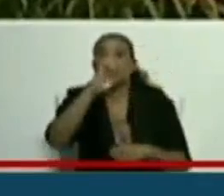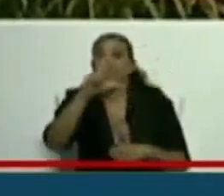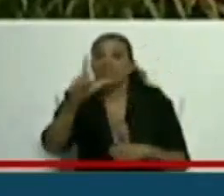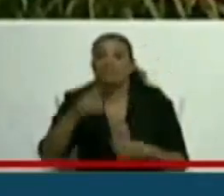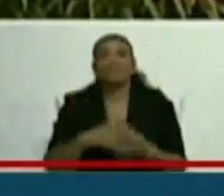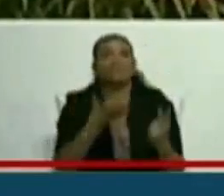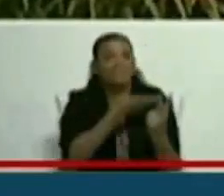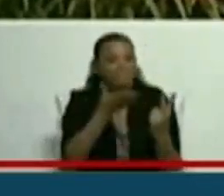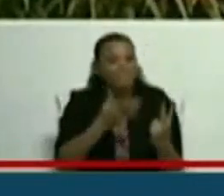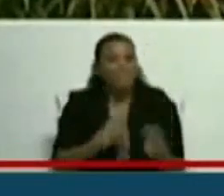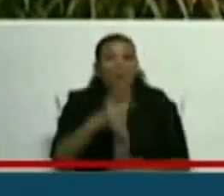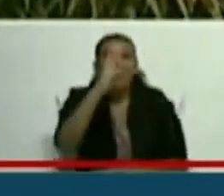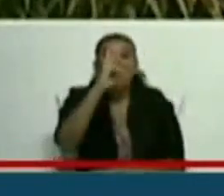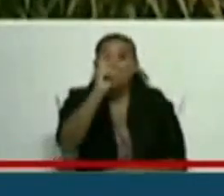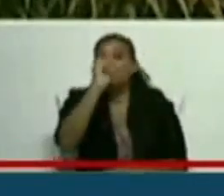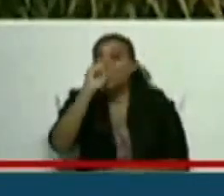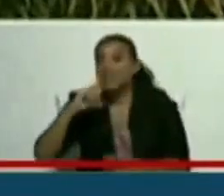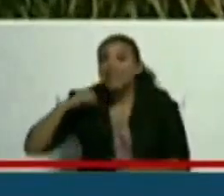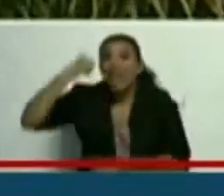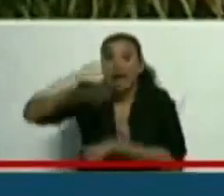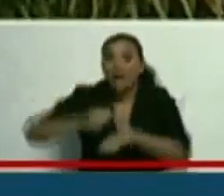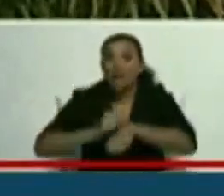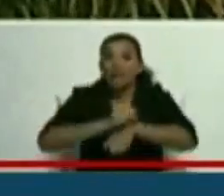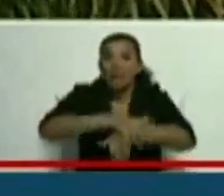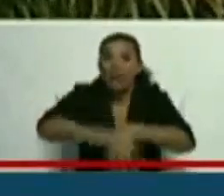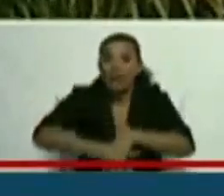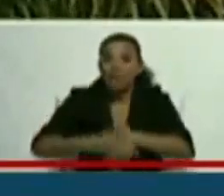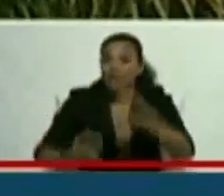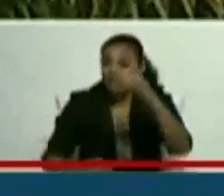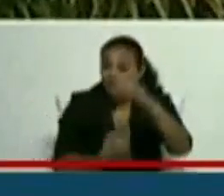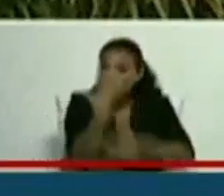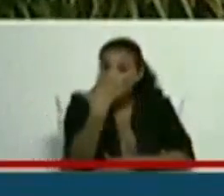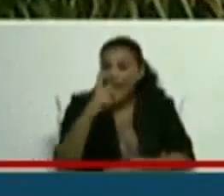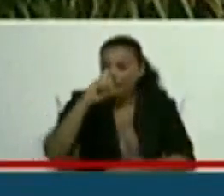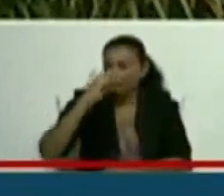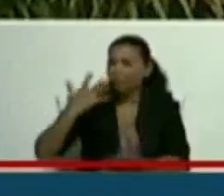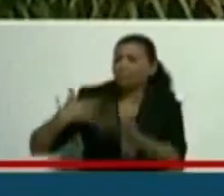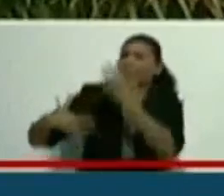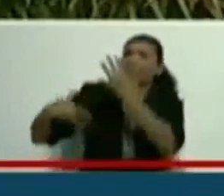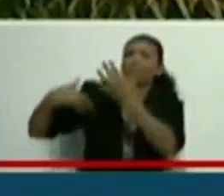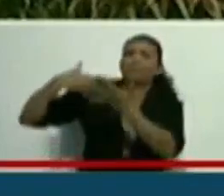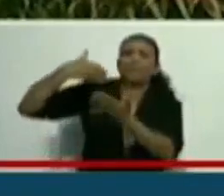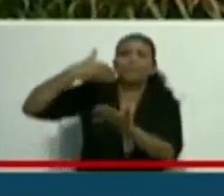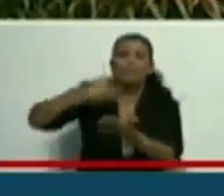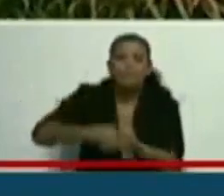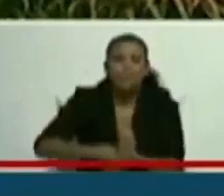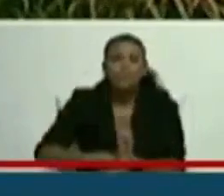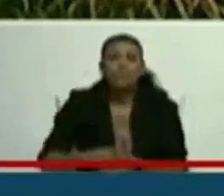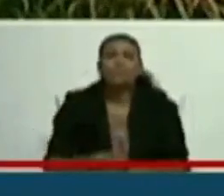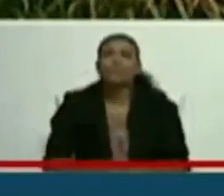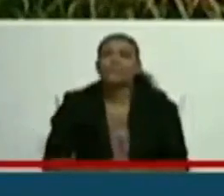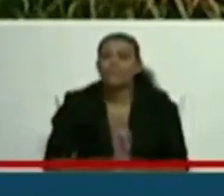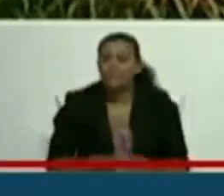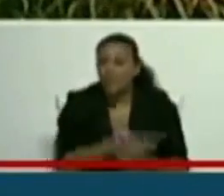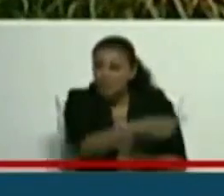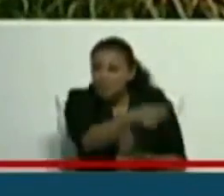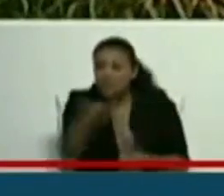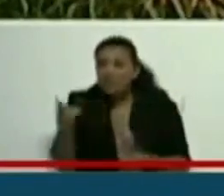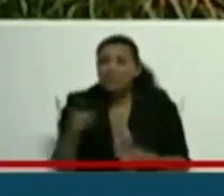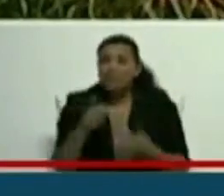and a homage to Fidel Castro and Hugo Chavez in these 20 years of ALBA.